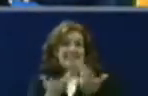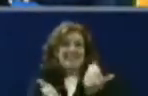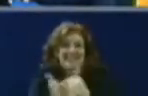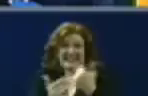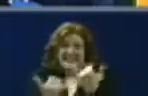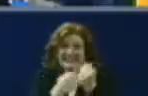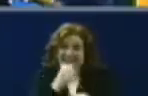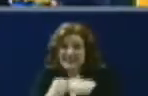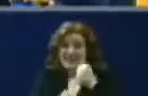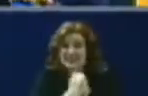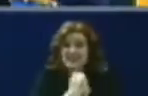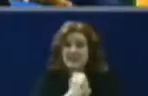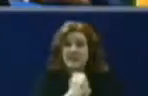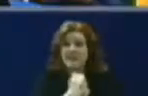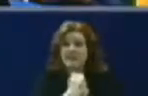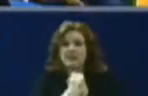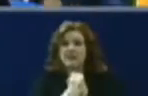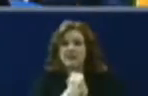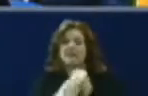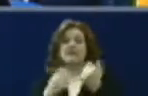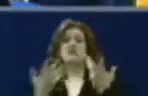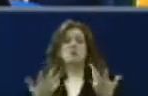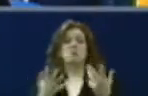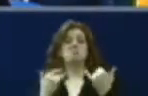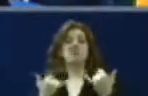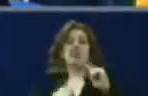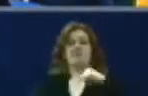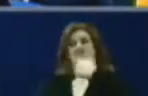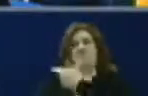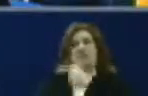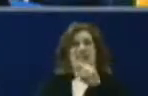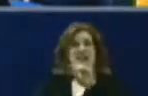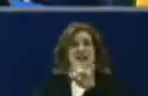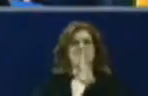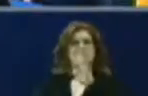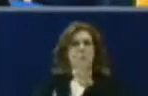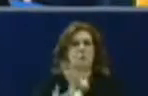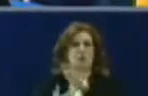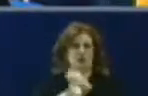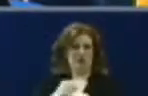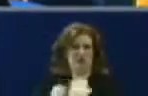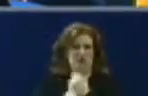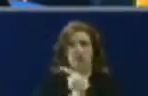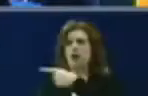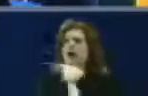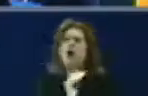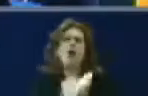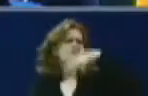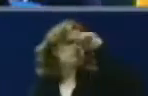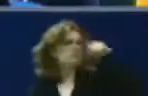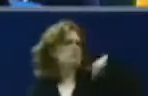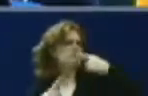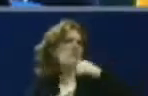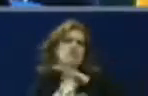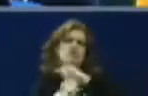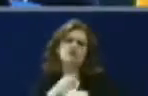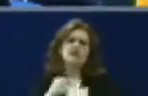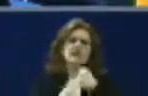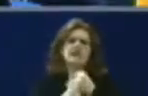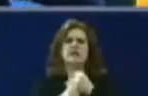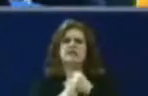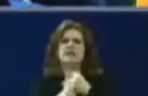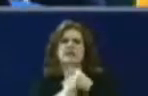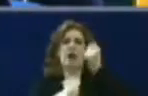this year. And now I'll turn it over to Kennedy, who will talk about her junior year. What we have learned so far in the junior year is the Big